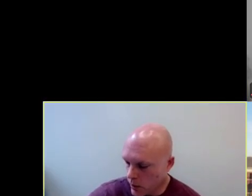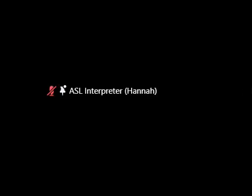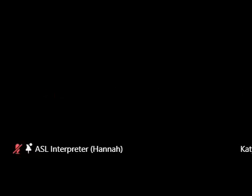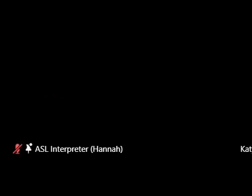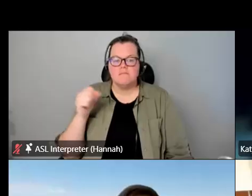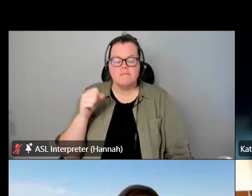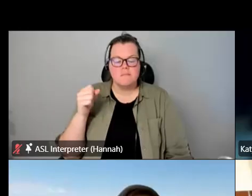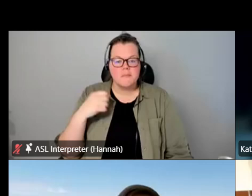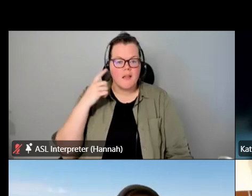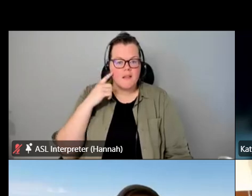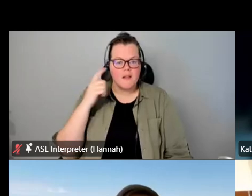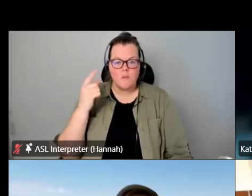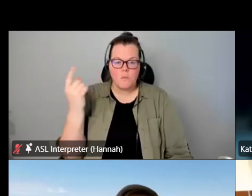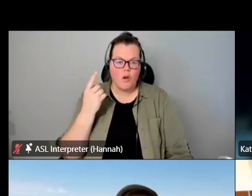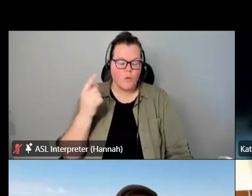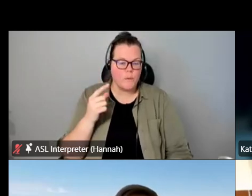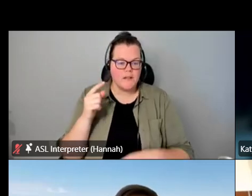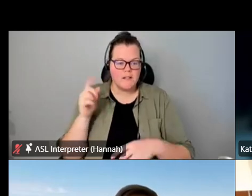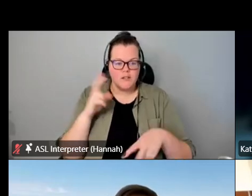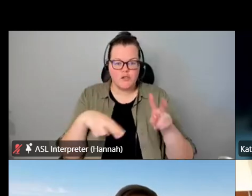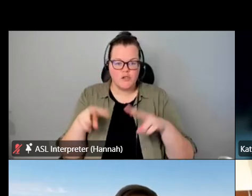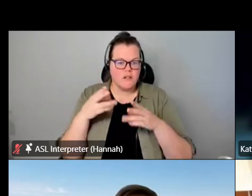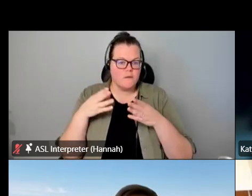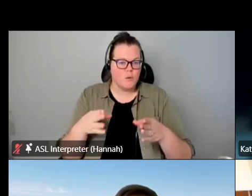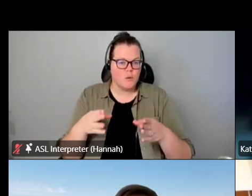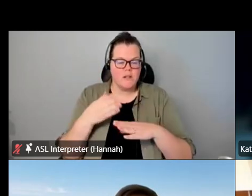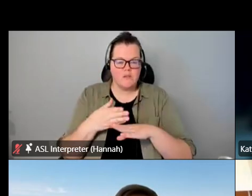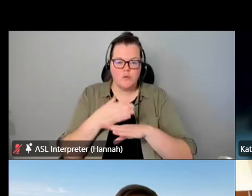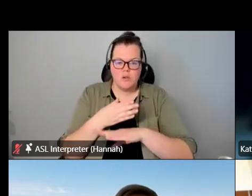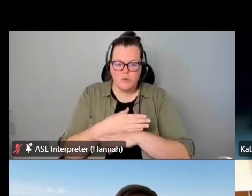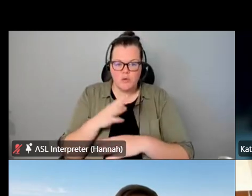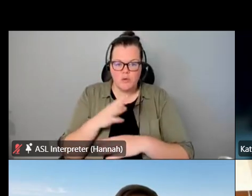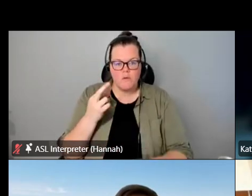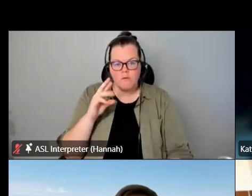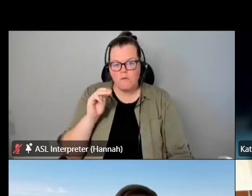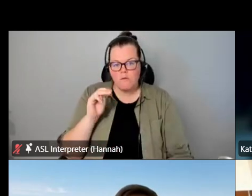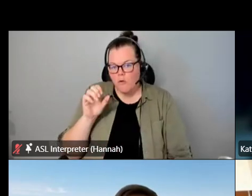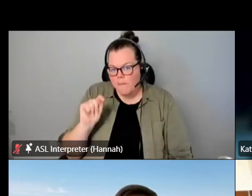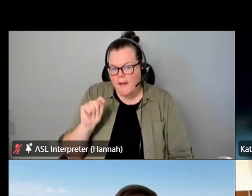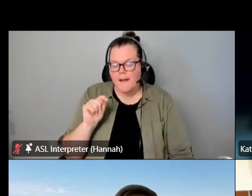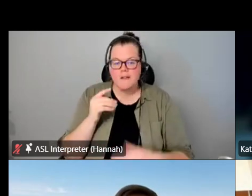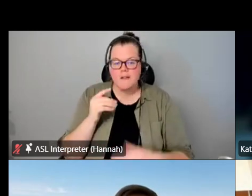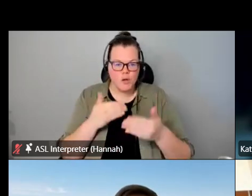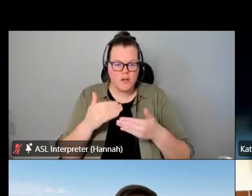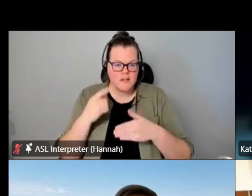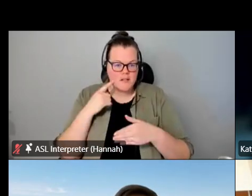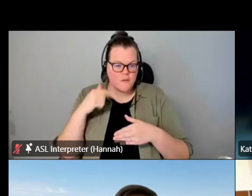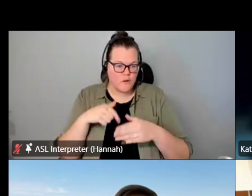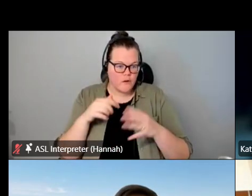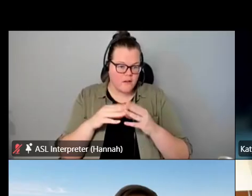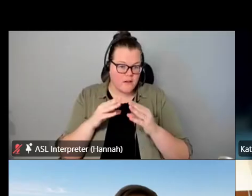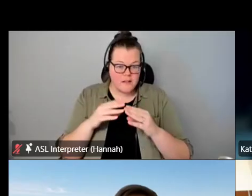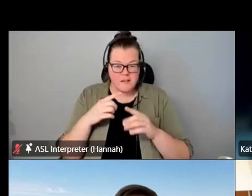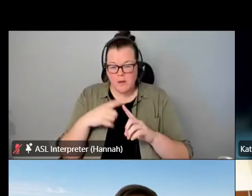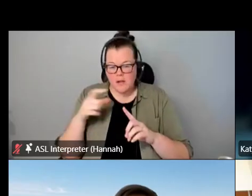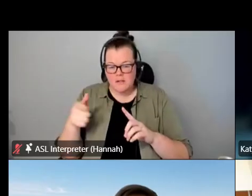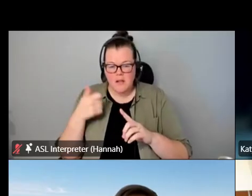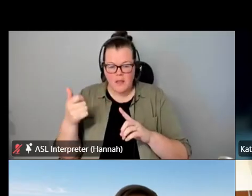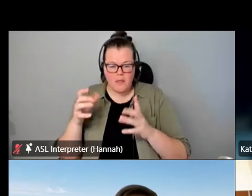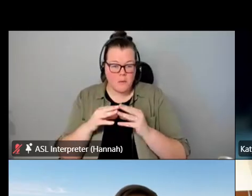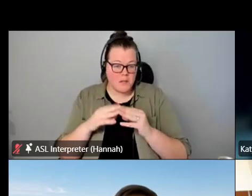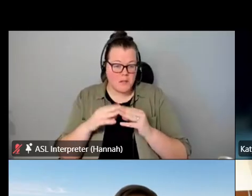always looking for ways to improve, the format and the processes for this meeting as well as other meetings that we have. So I'm